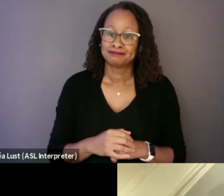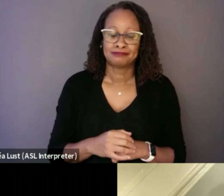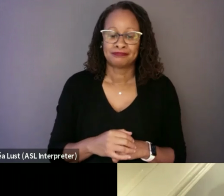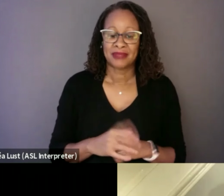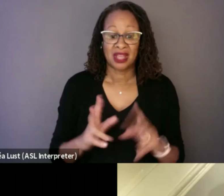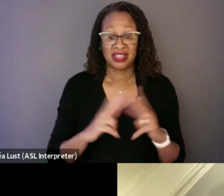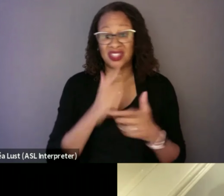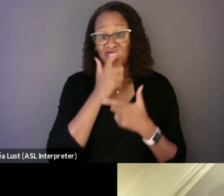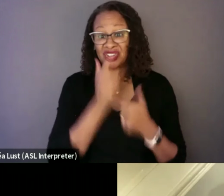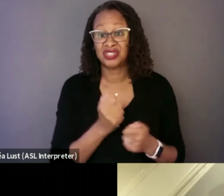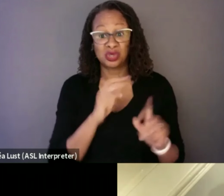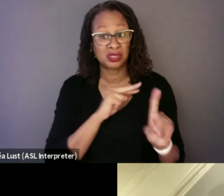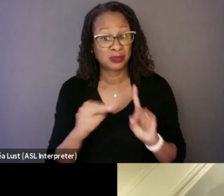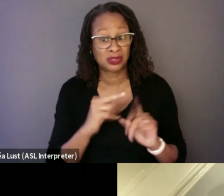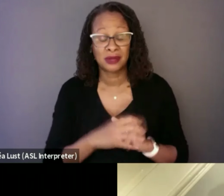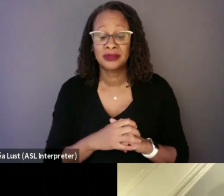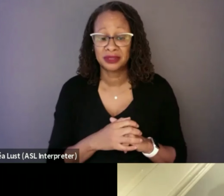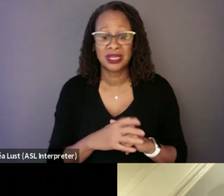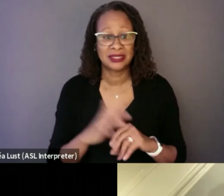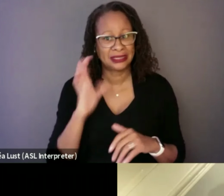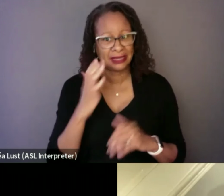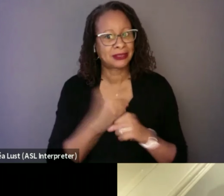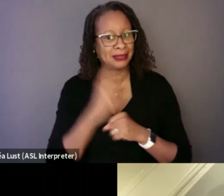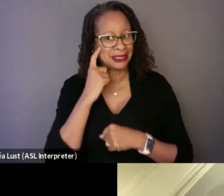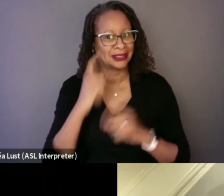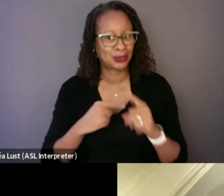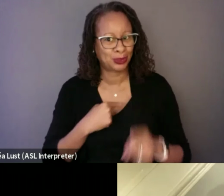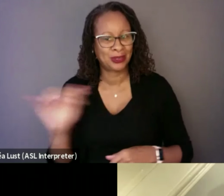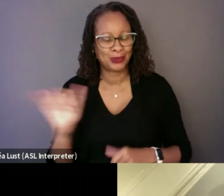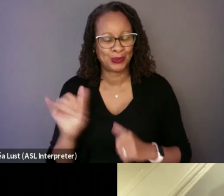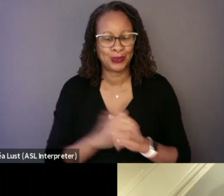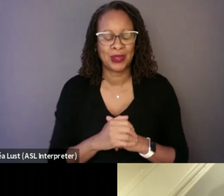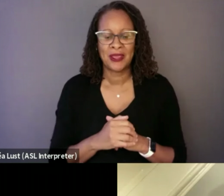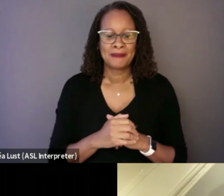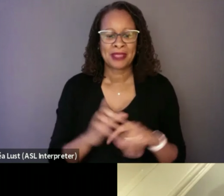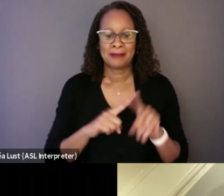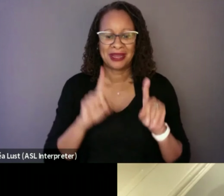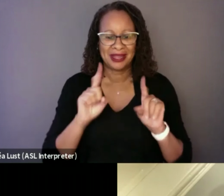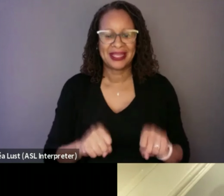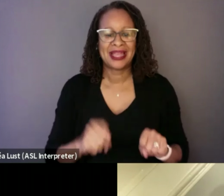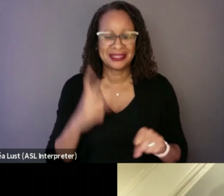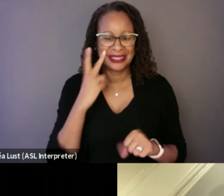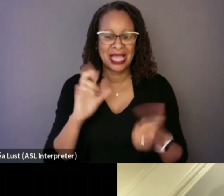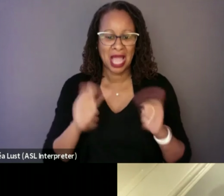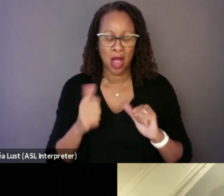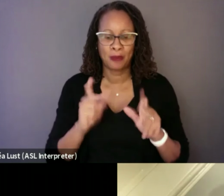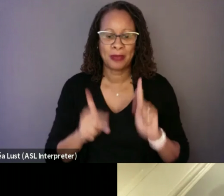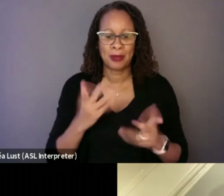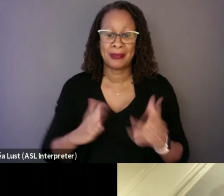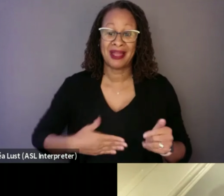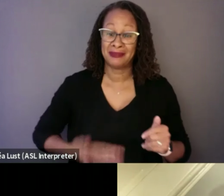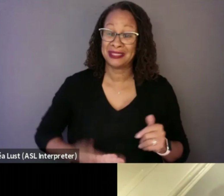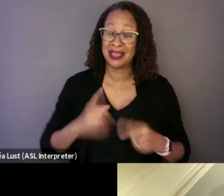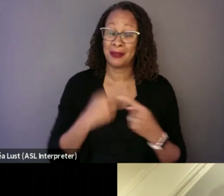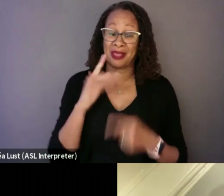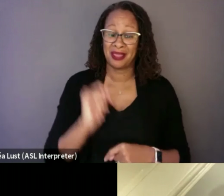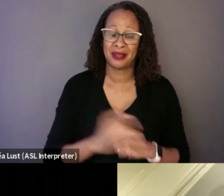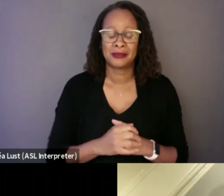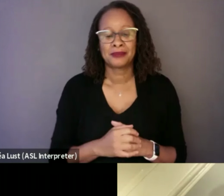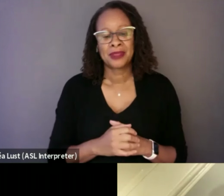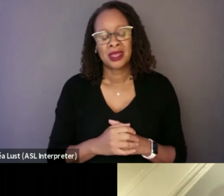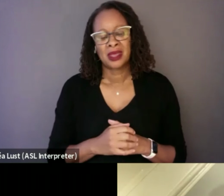interesting. And I mean, that sounds like it makes sense to me, but I can see how people might be upset about that.